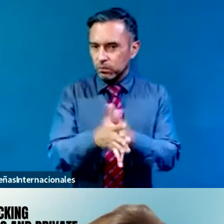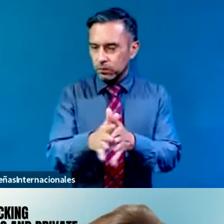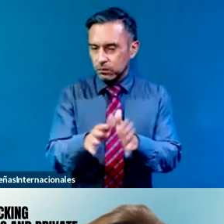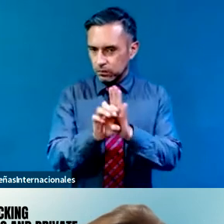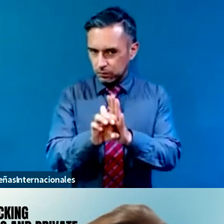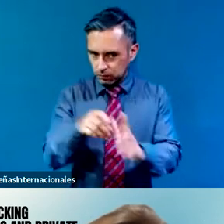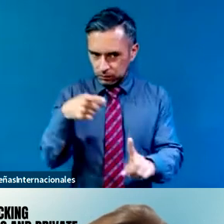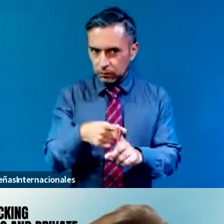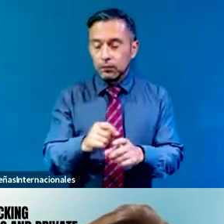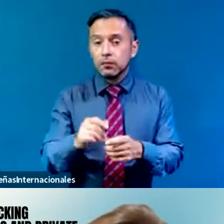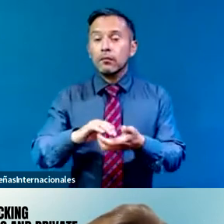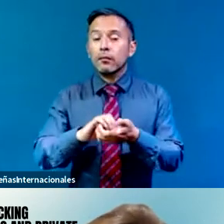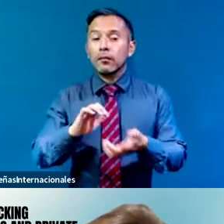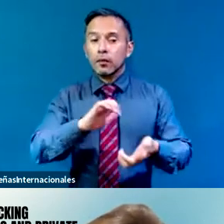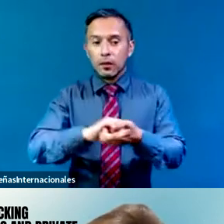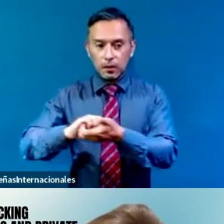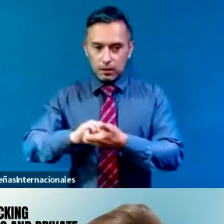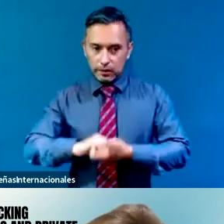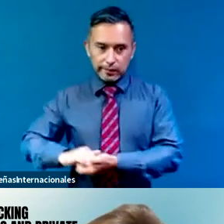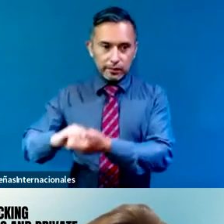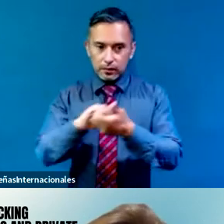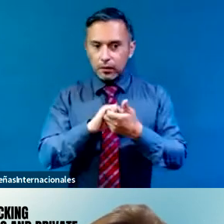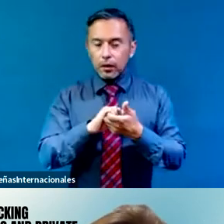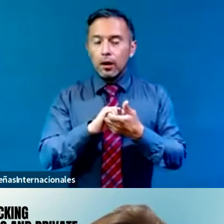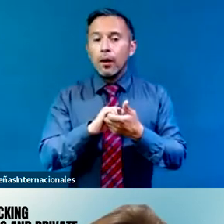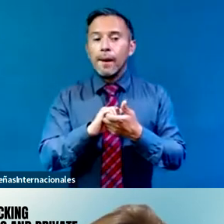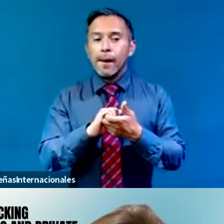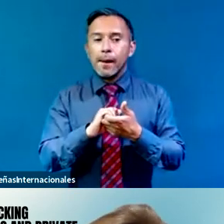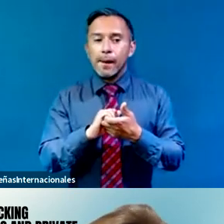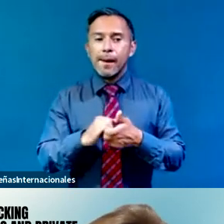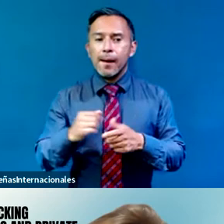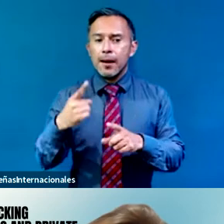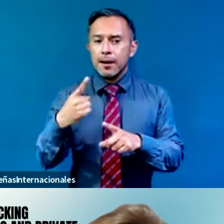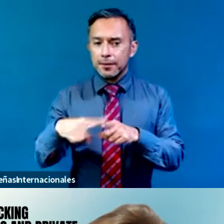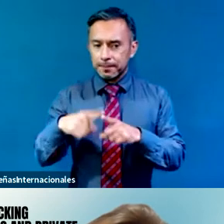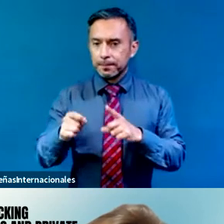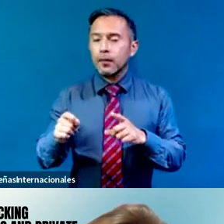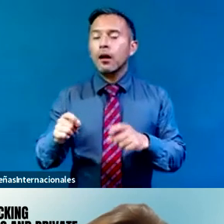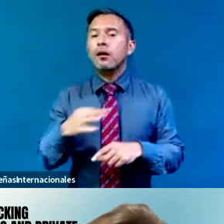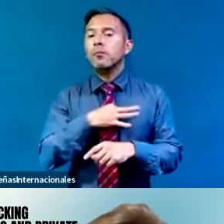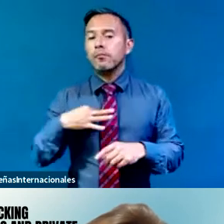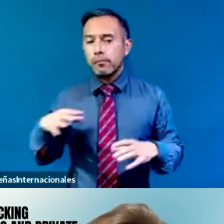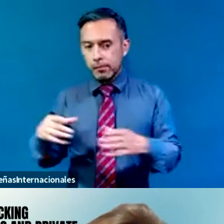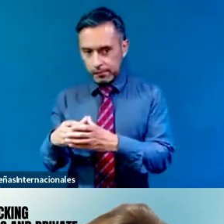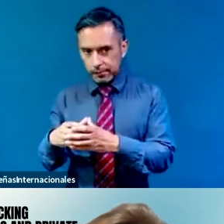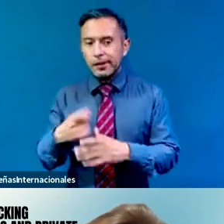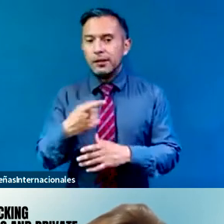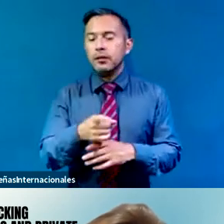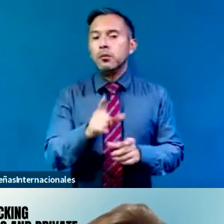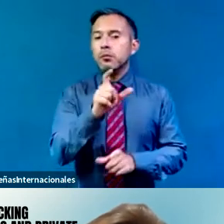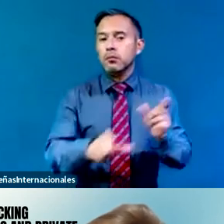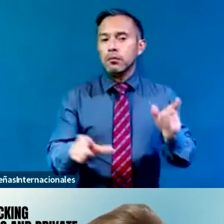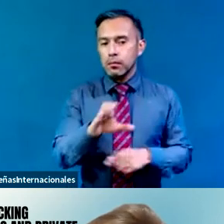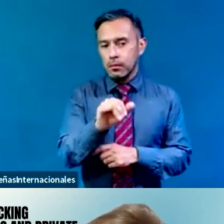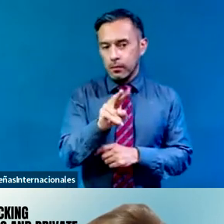partnership between the public, private, and civil society actors to increase the number of women in the workforce and leadership positions within the digital